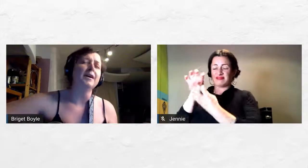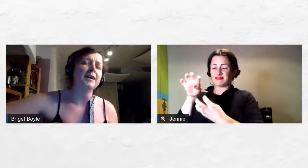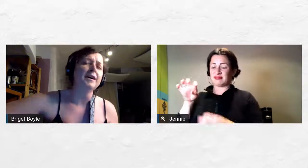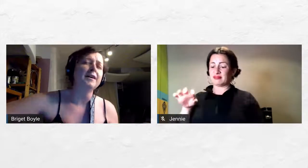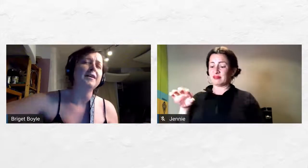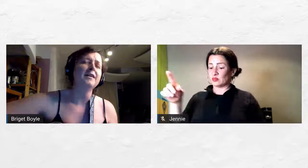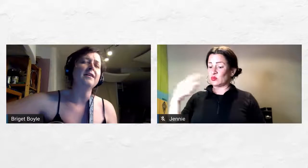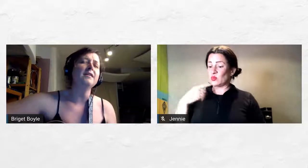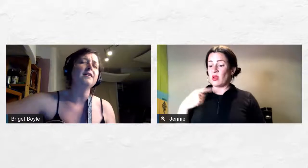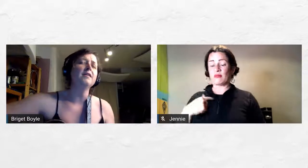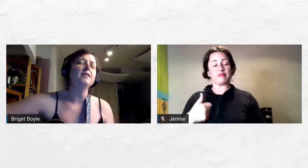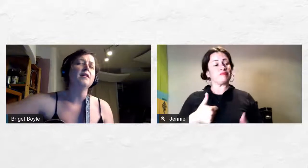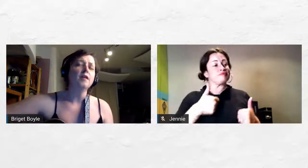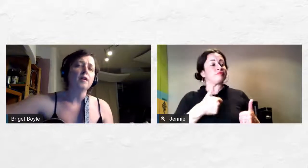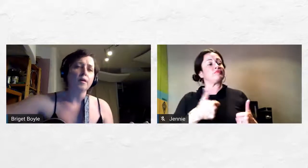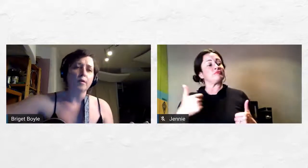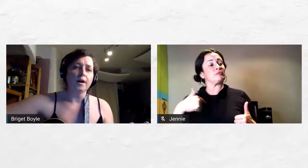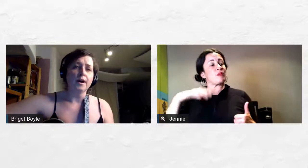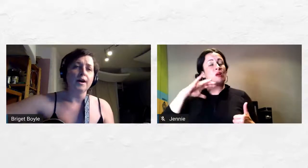know why.